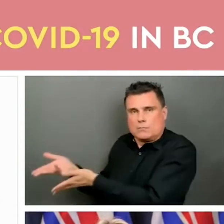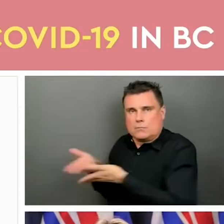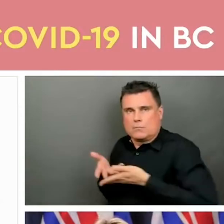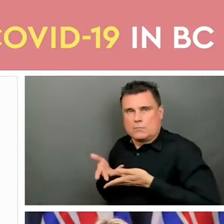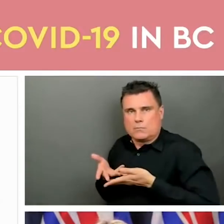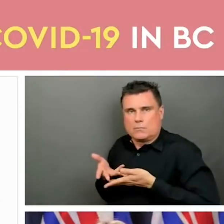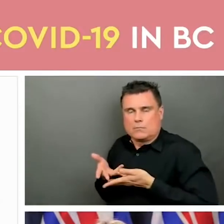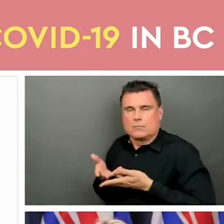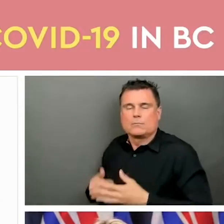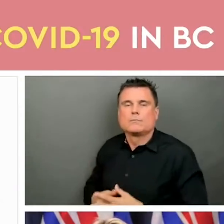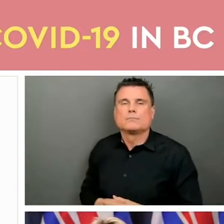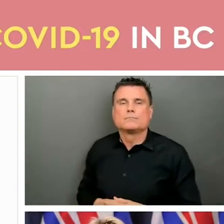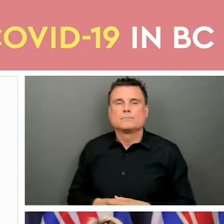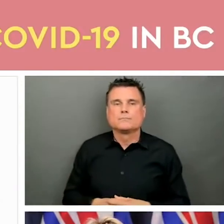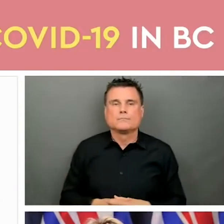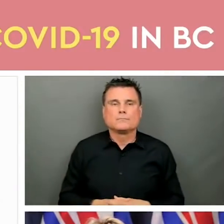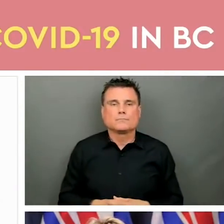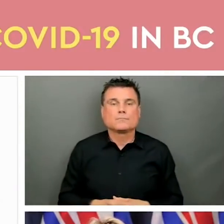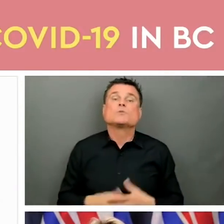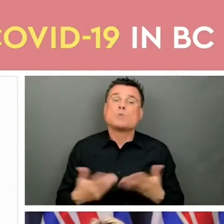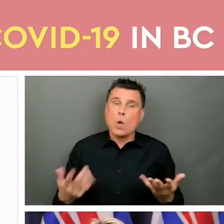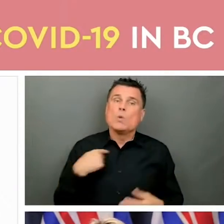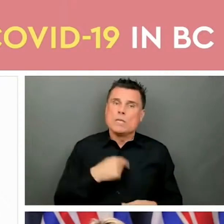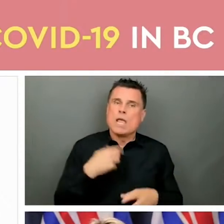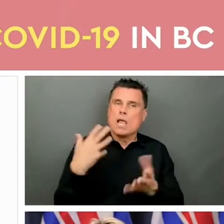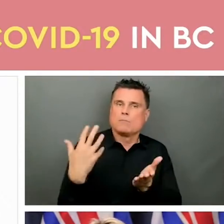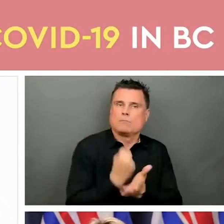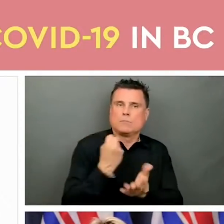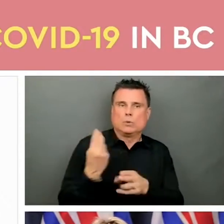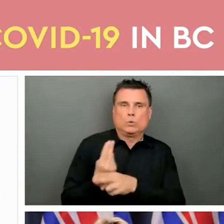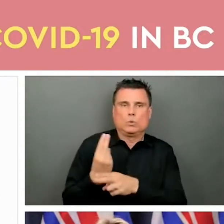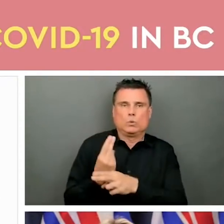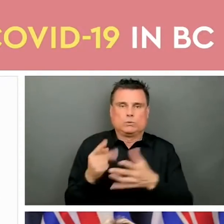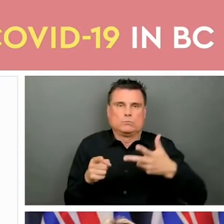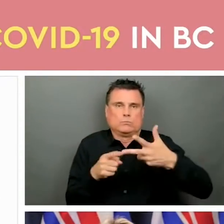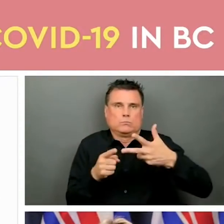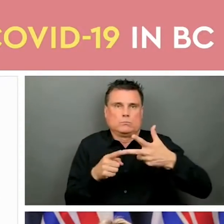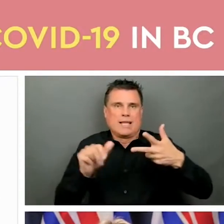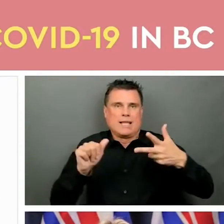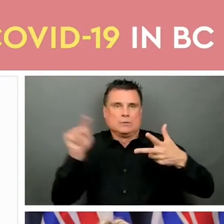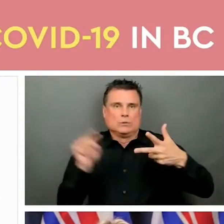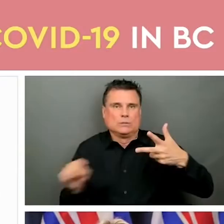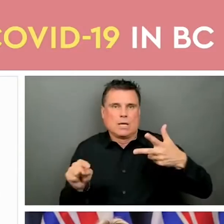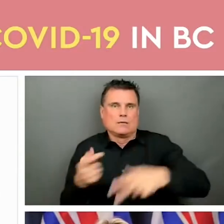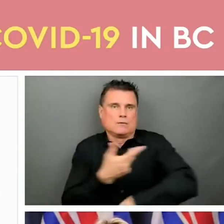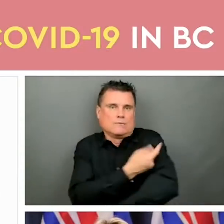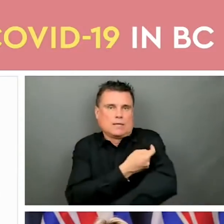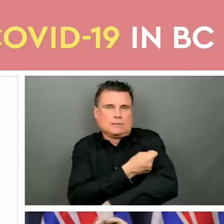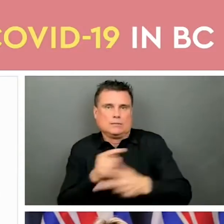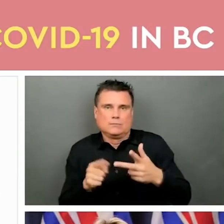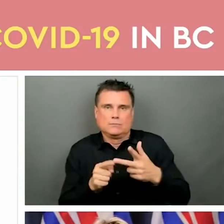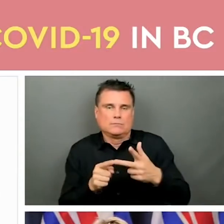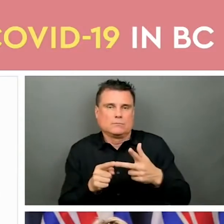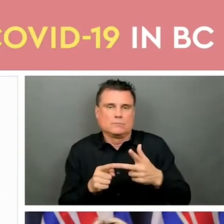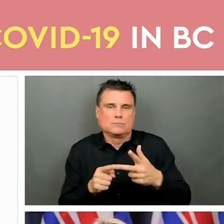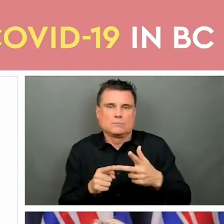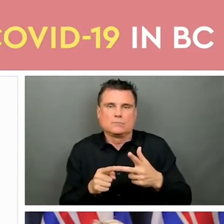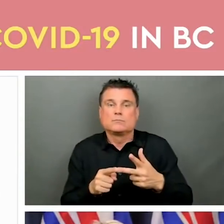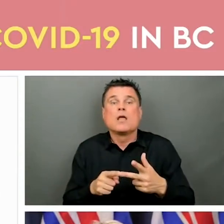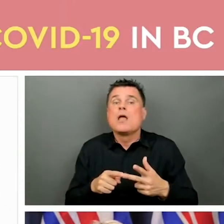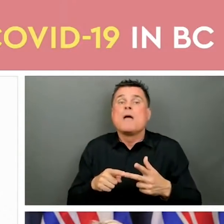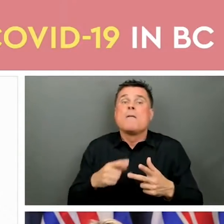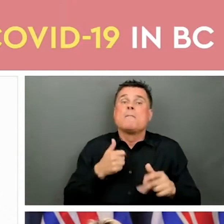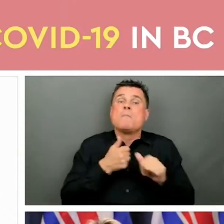very closely with Health Canada, with our National Advisory Committee on Immunization, and with my counterparts from across the country to